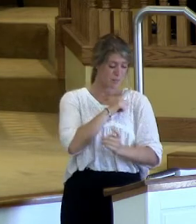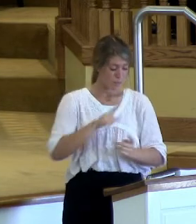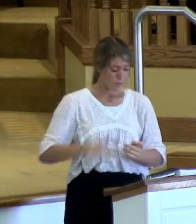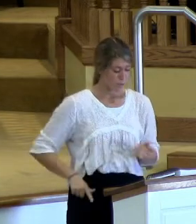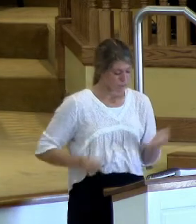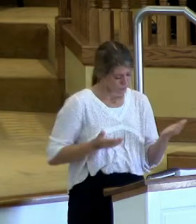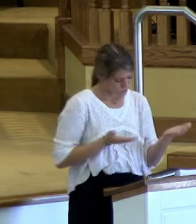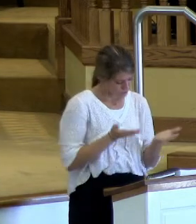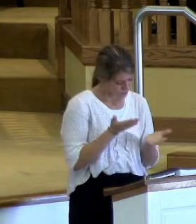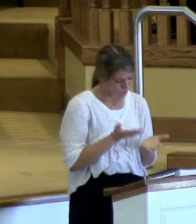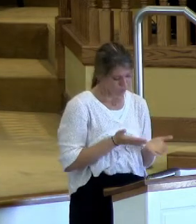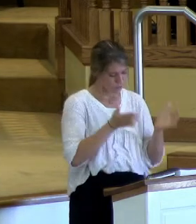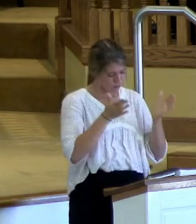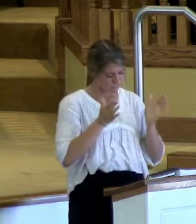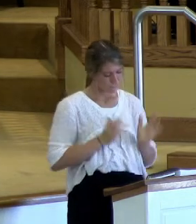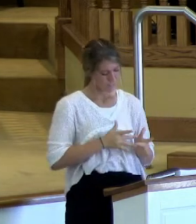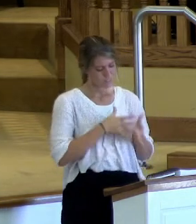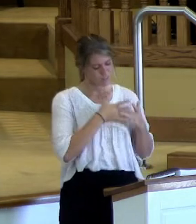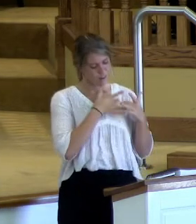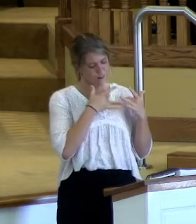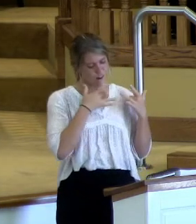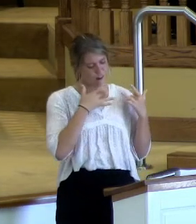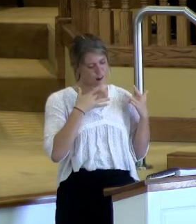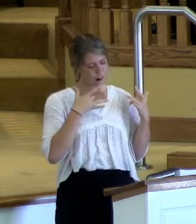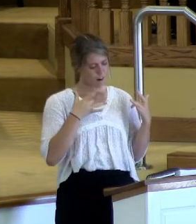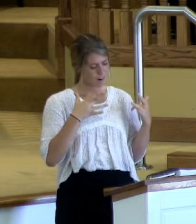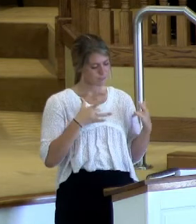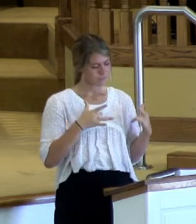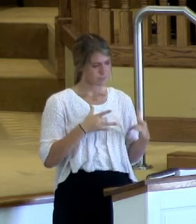me, Lord, a servant's